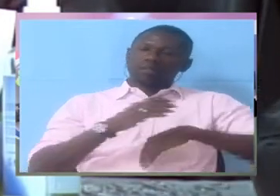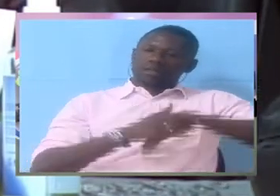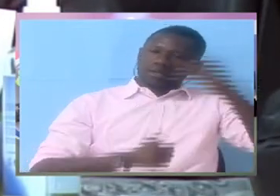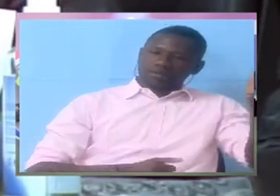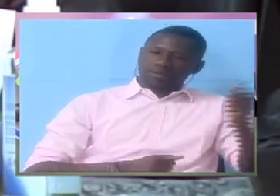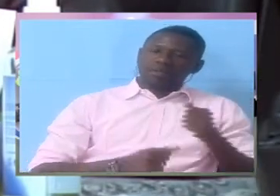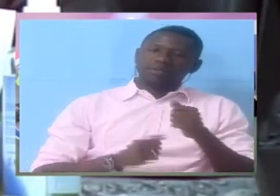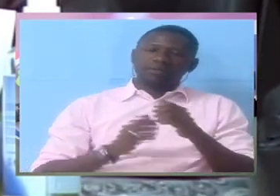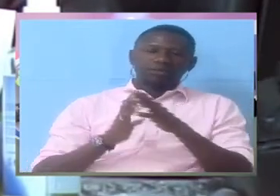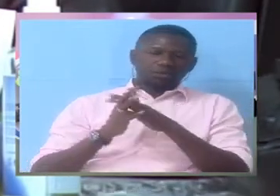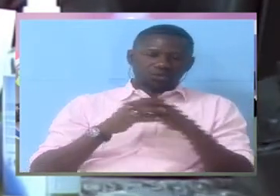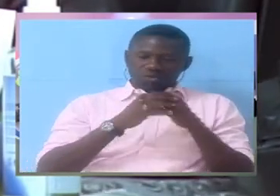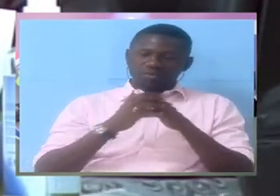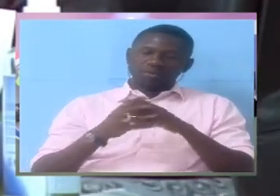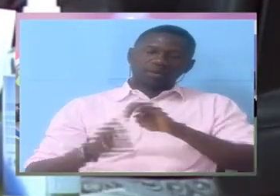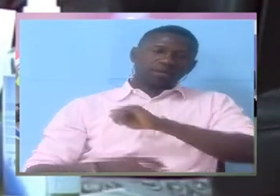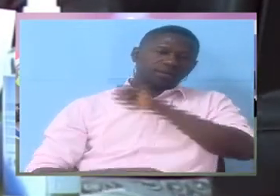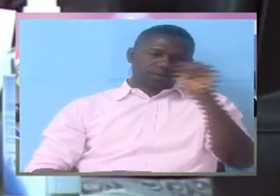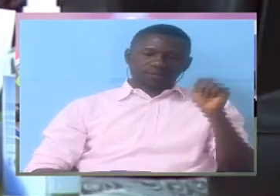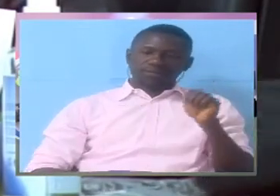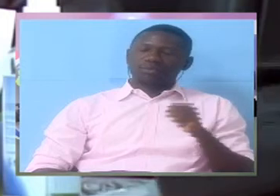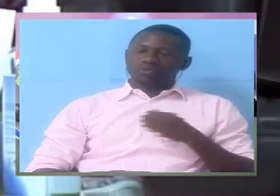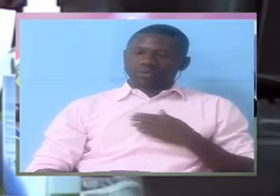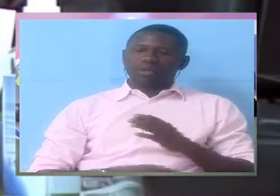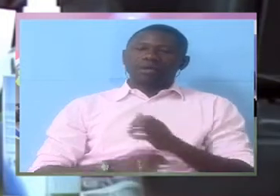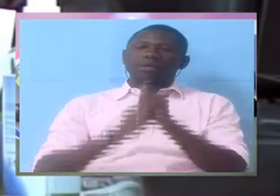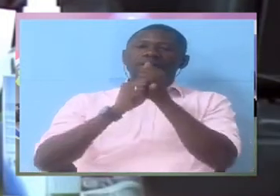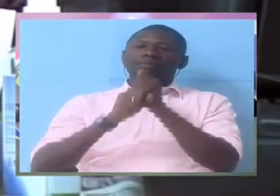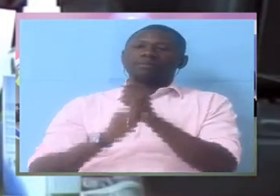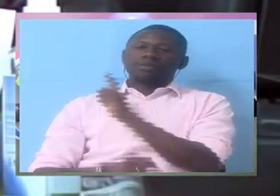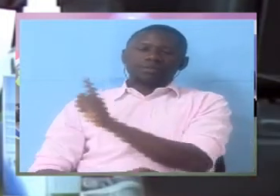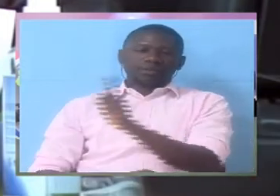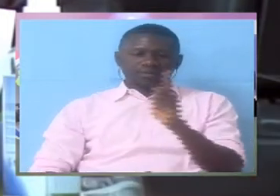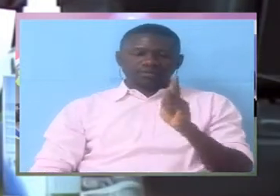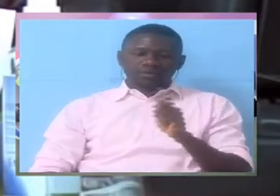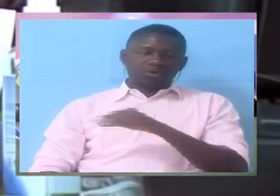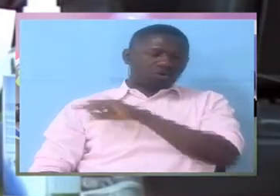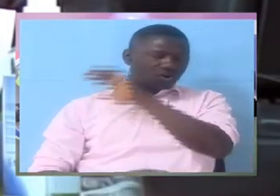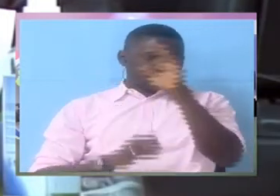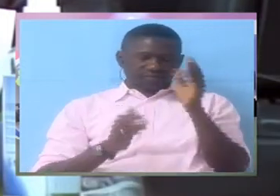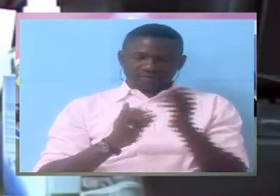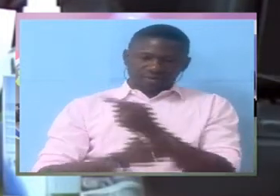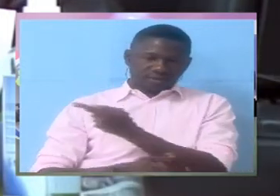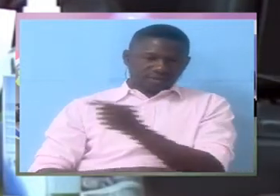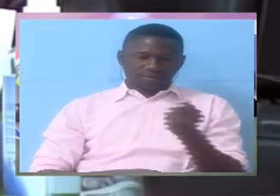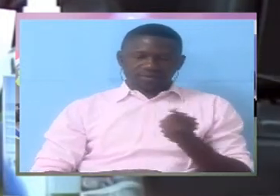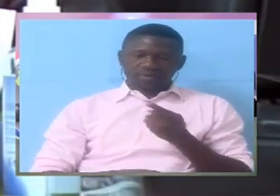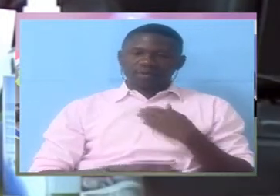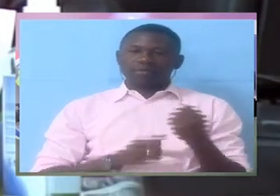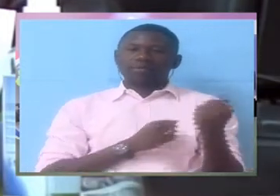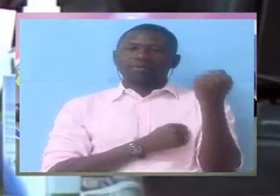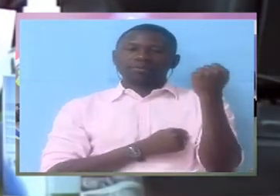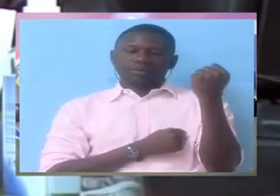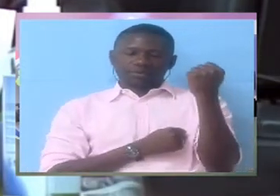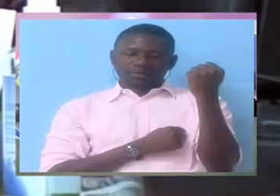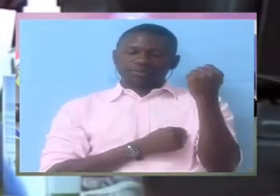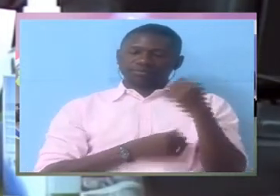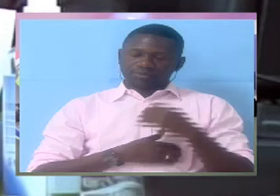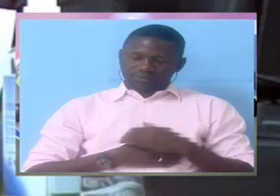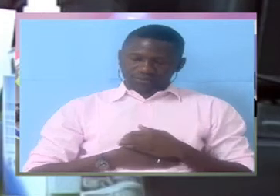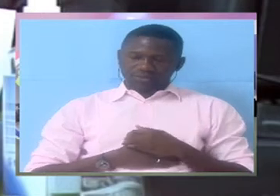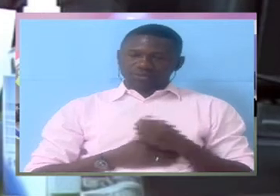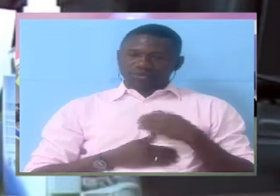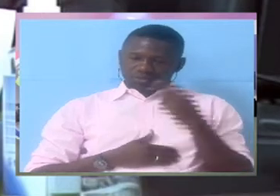diaspora, that you shall grant each and every one of them the power